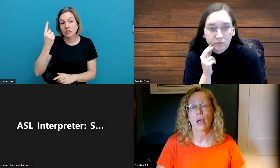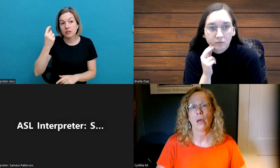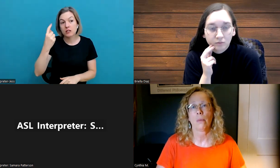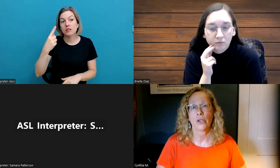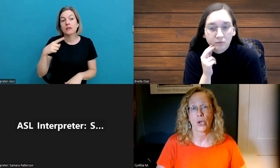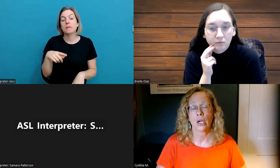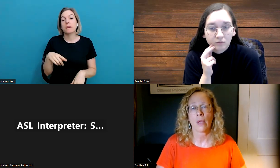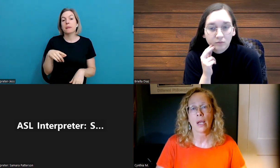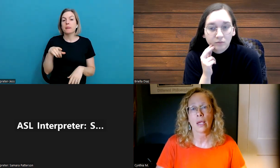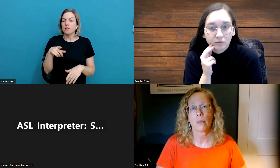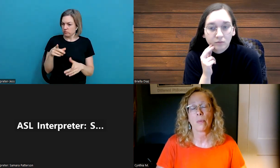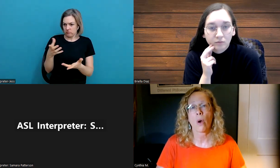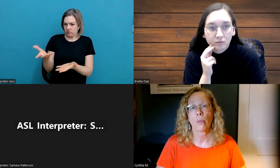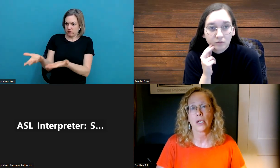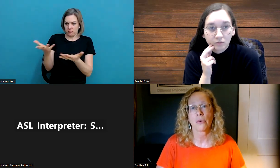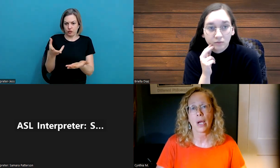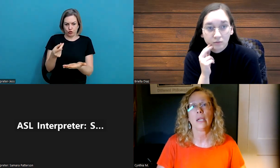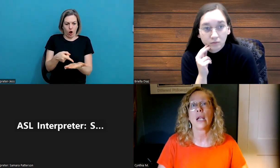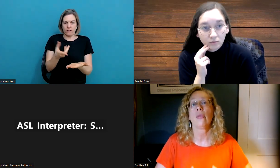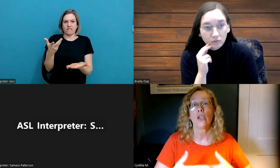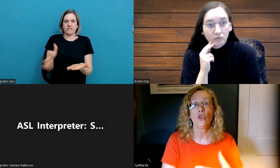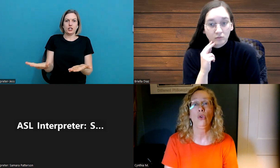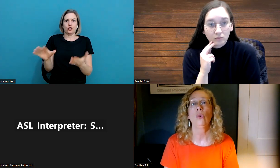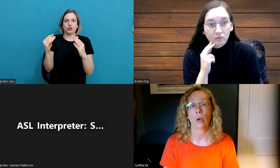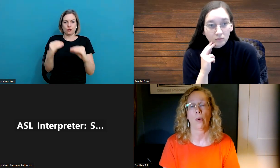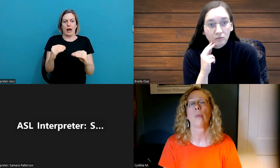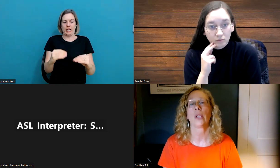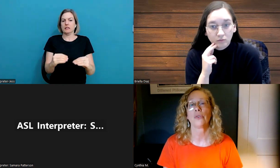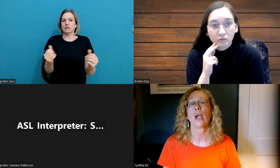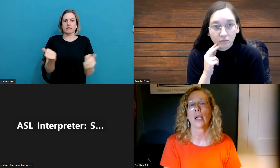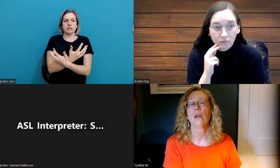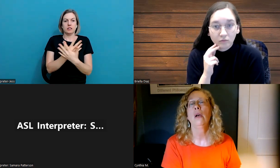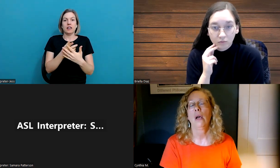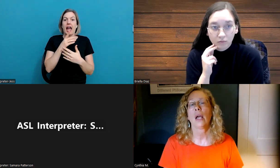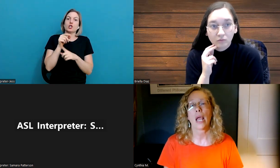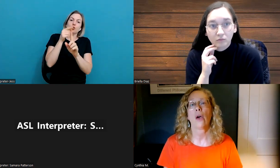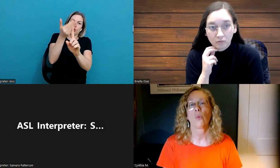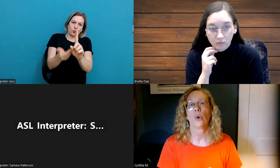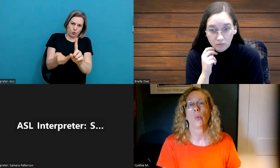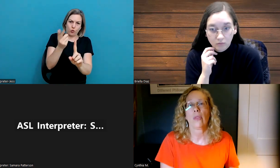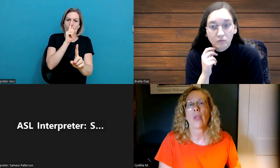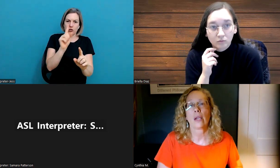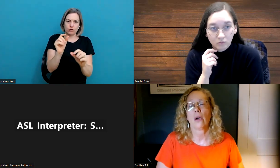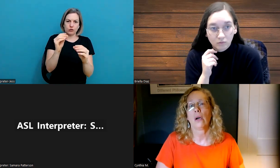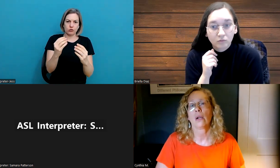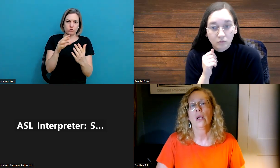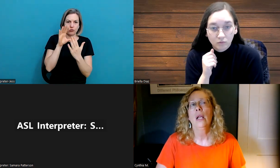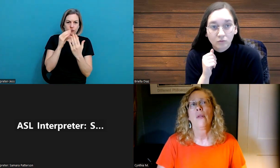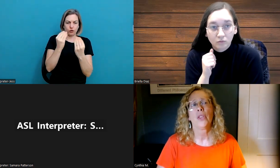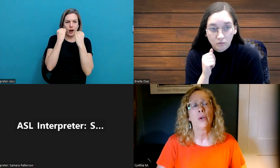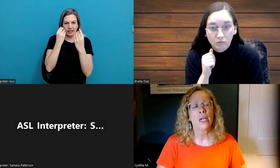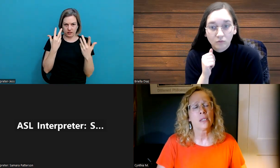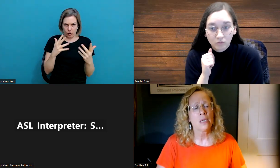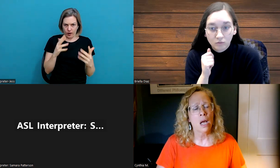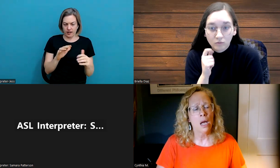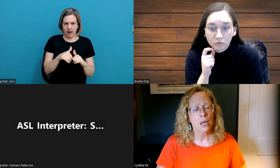getting a dog that has been properly trained, and then you are properly trained on how to work with that dog.